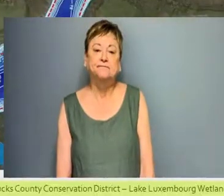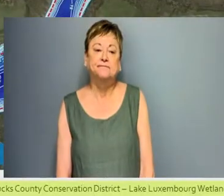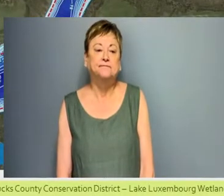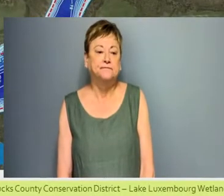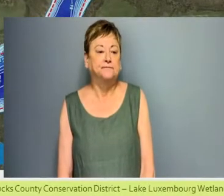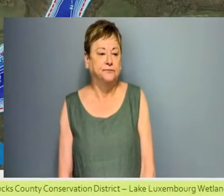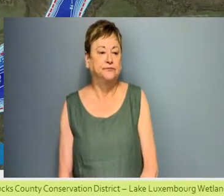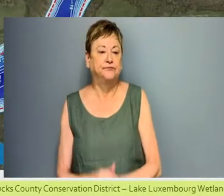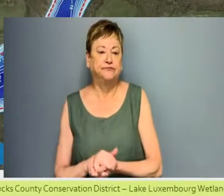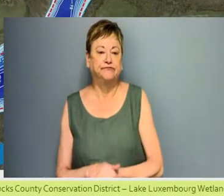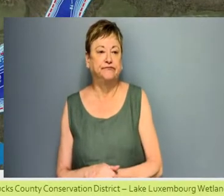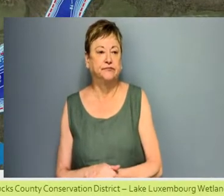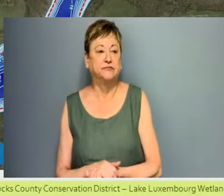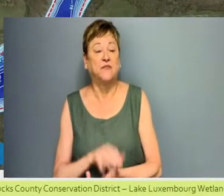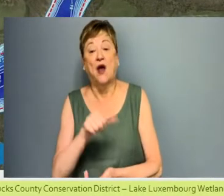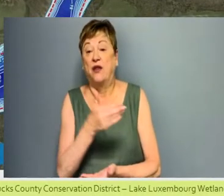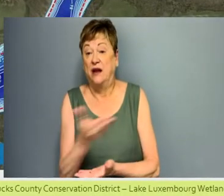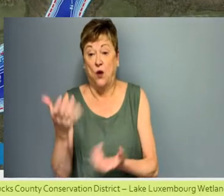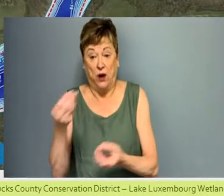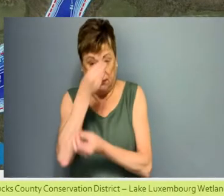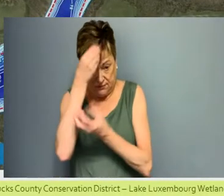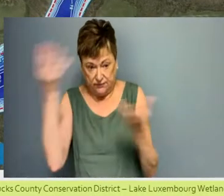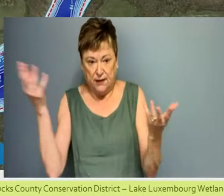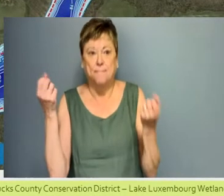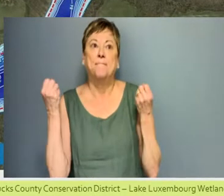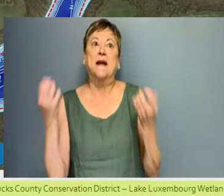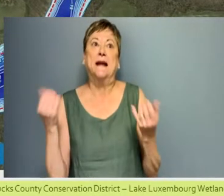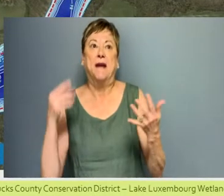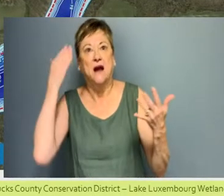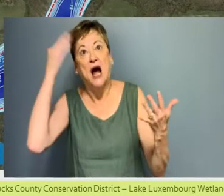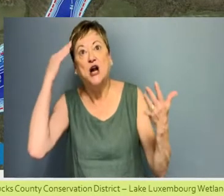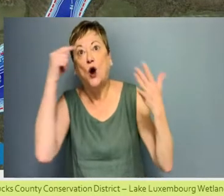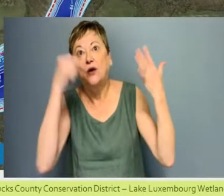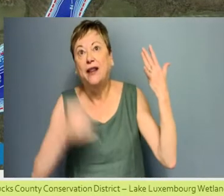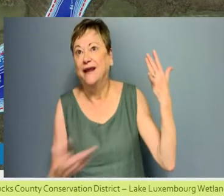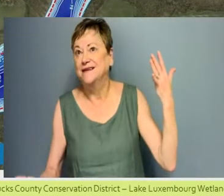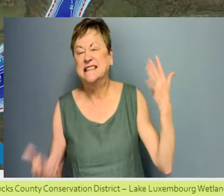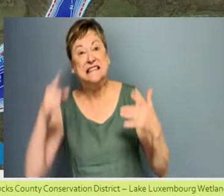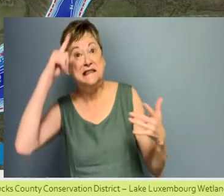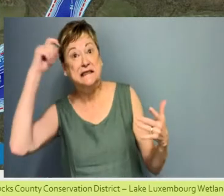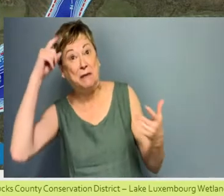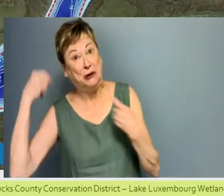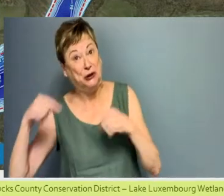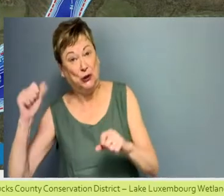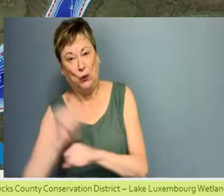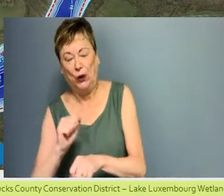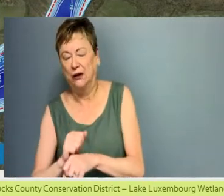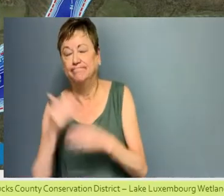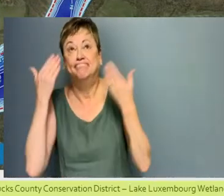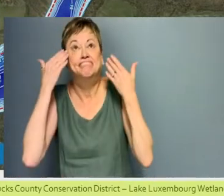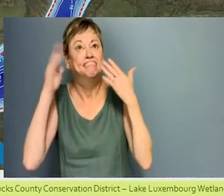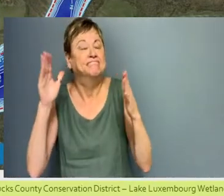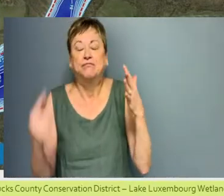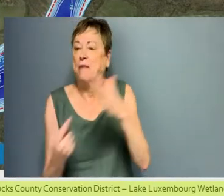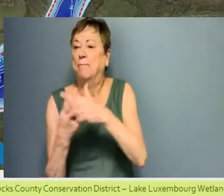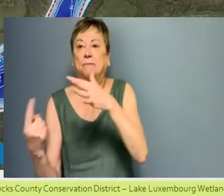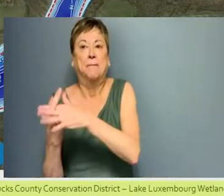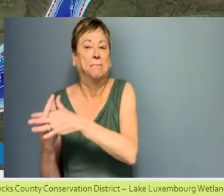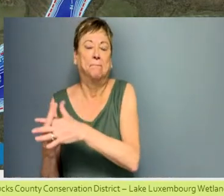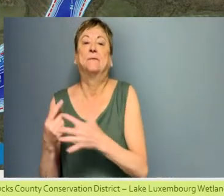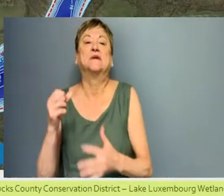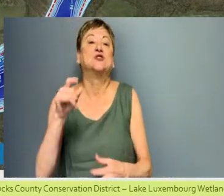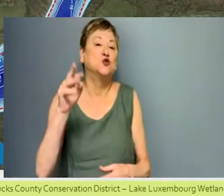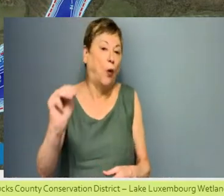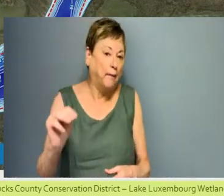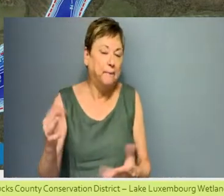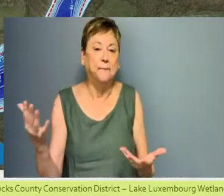Some other things I'd like to note, just because there's a lot of unknowns, you know, it's summer when we're working, there things could come up like tropical storms